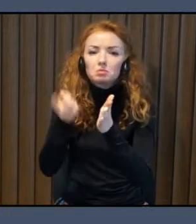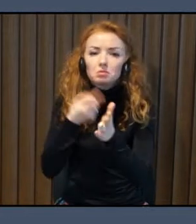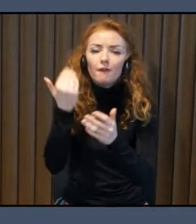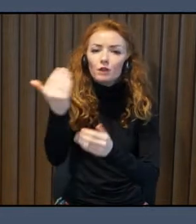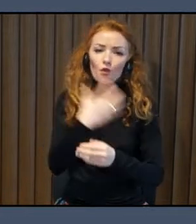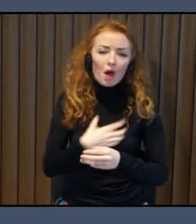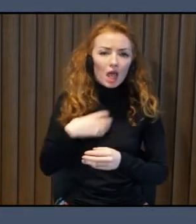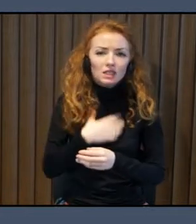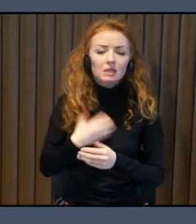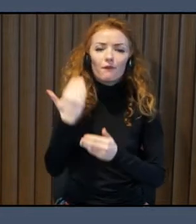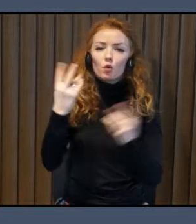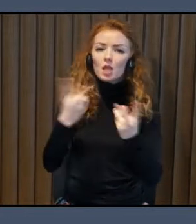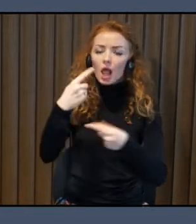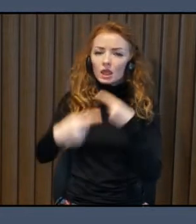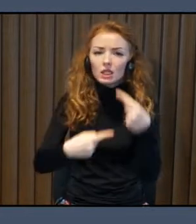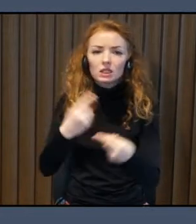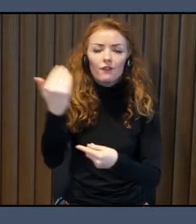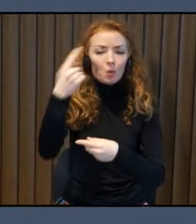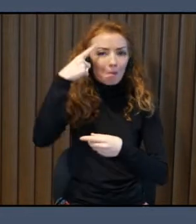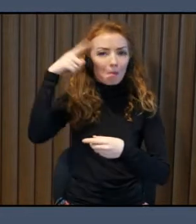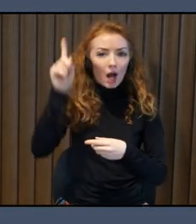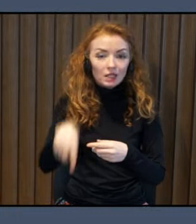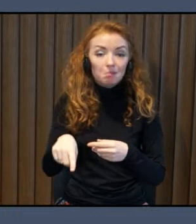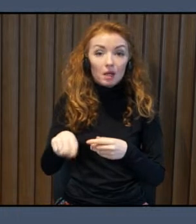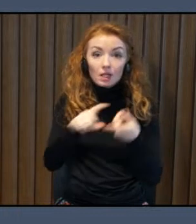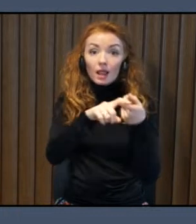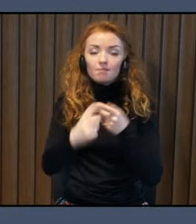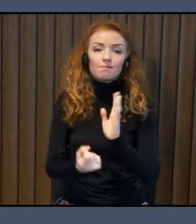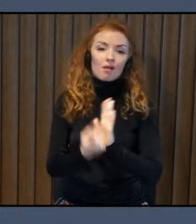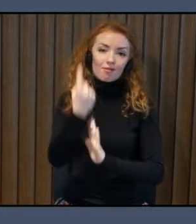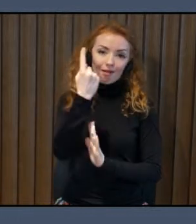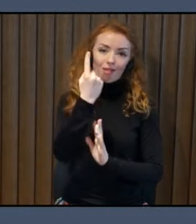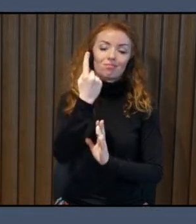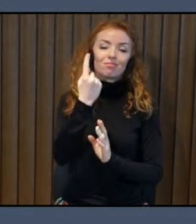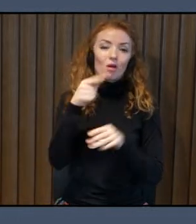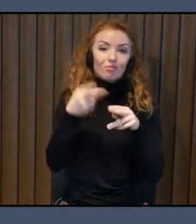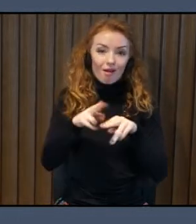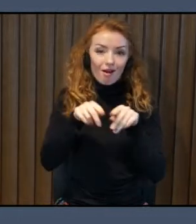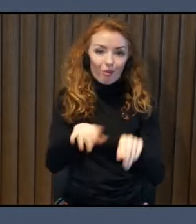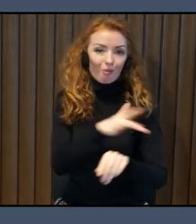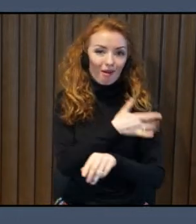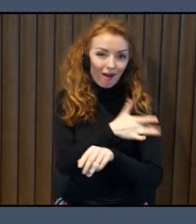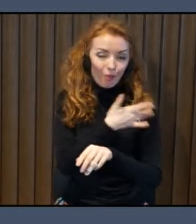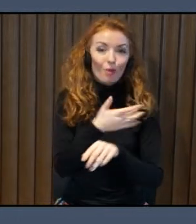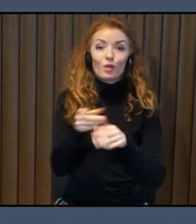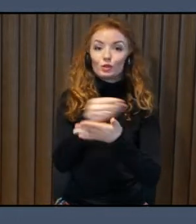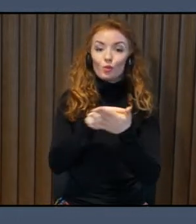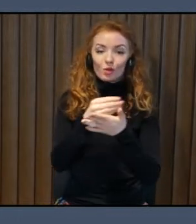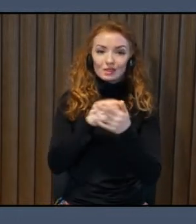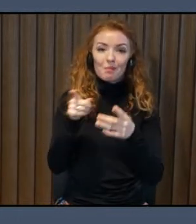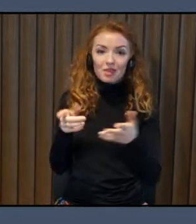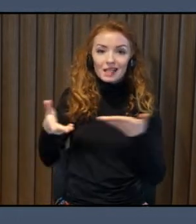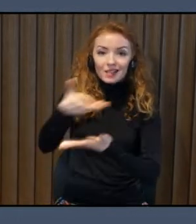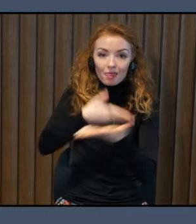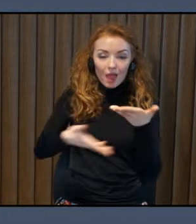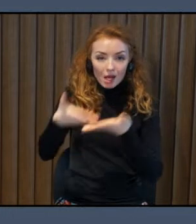them, and according to their needs and according to their traditions and skills, this special service was